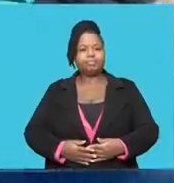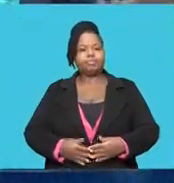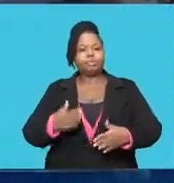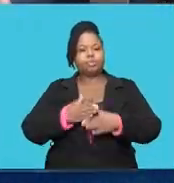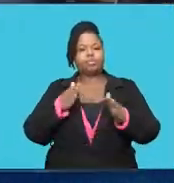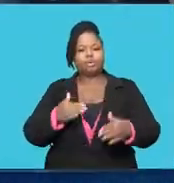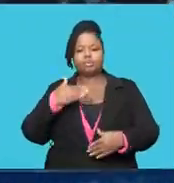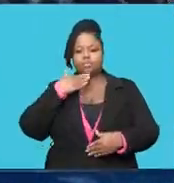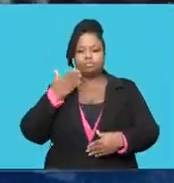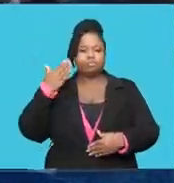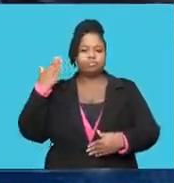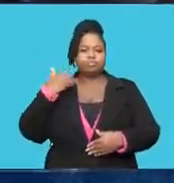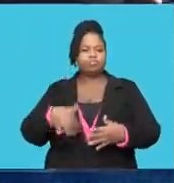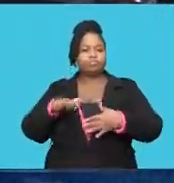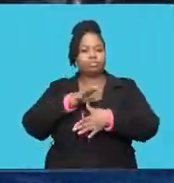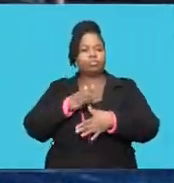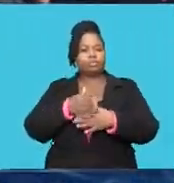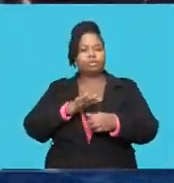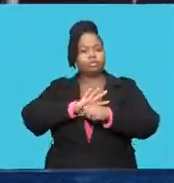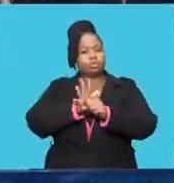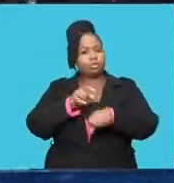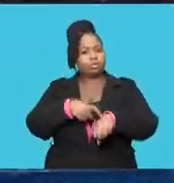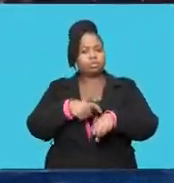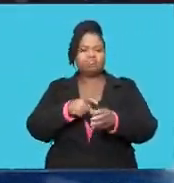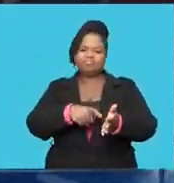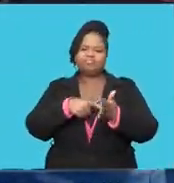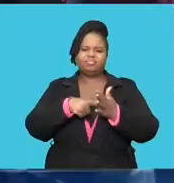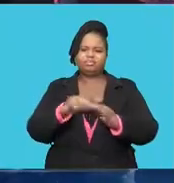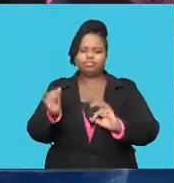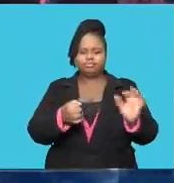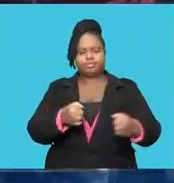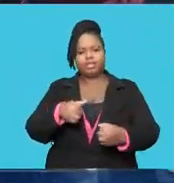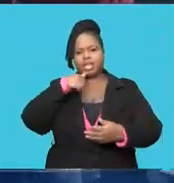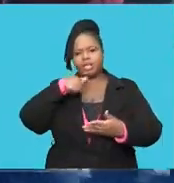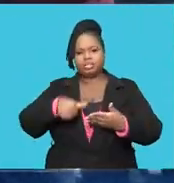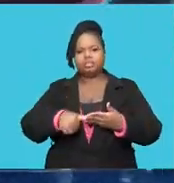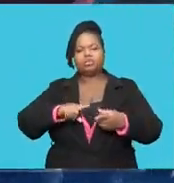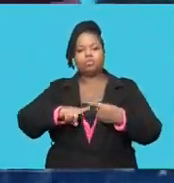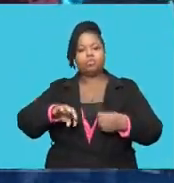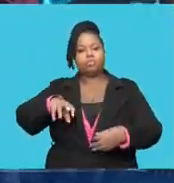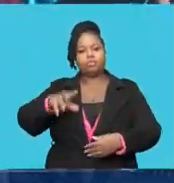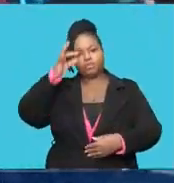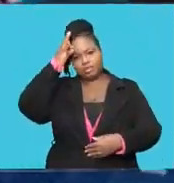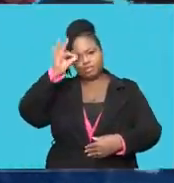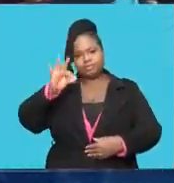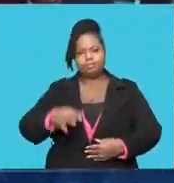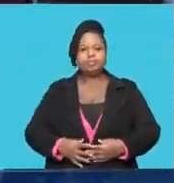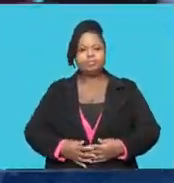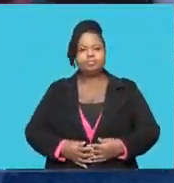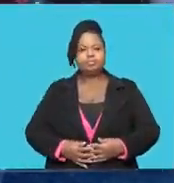as frontliners during COVID-19 allegedly demanded employment letters from the provincial government.